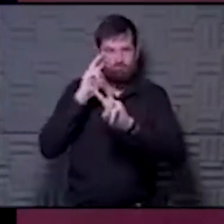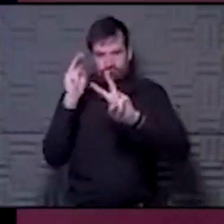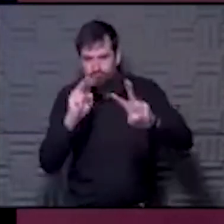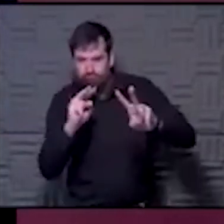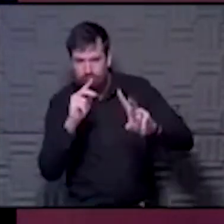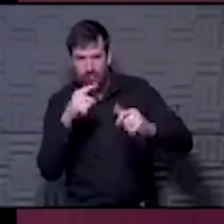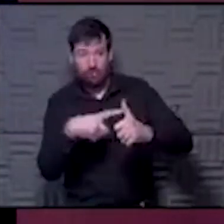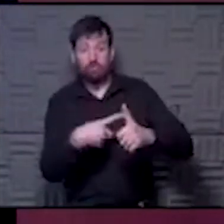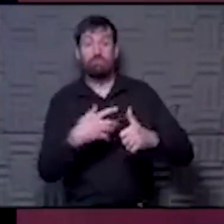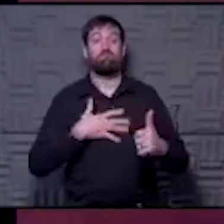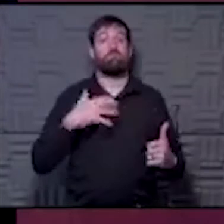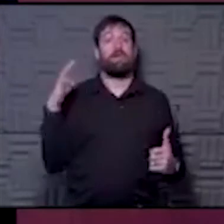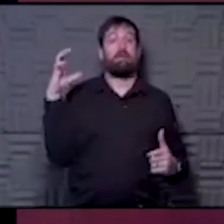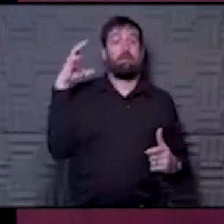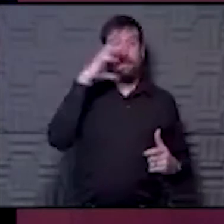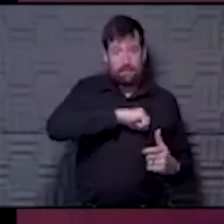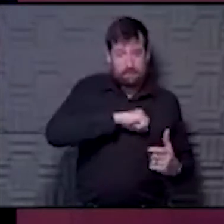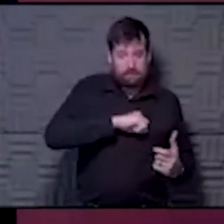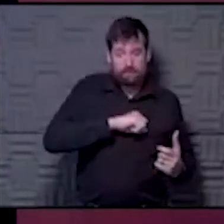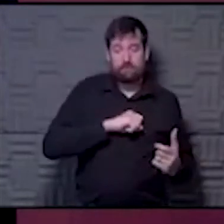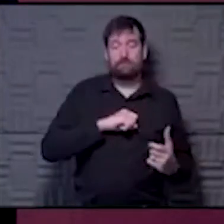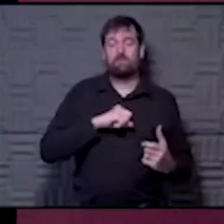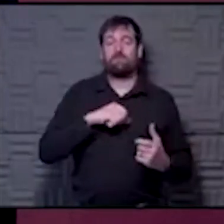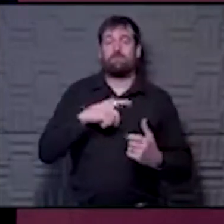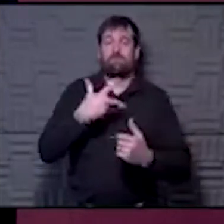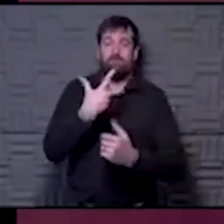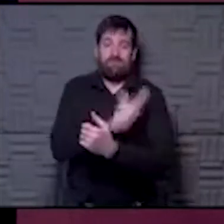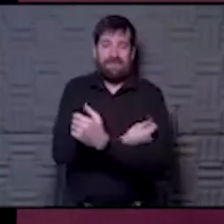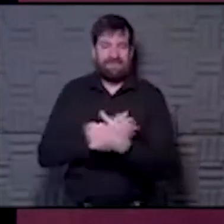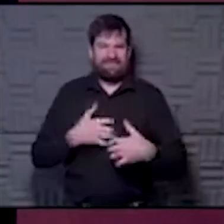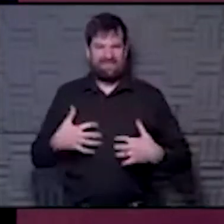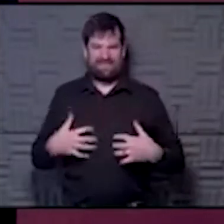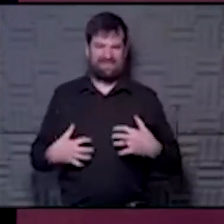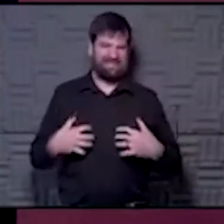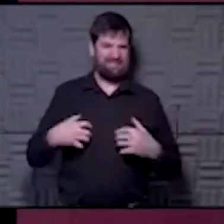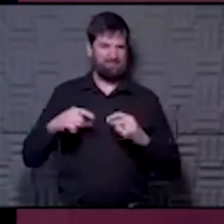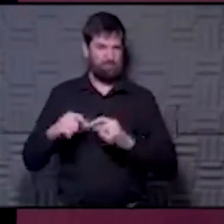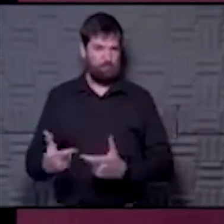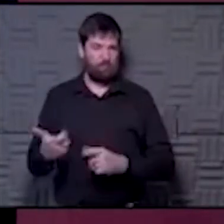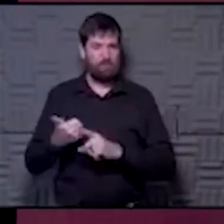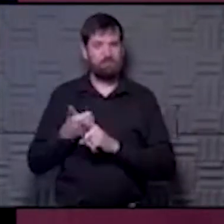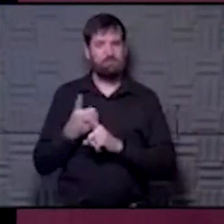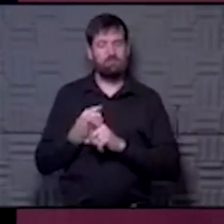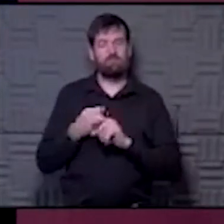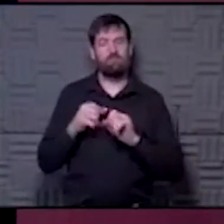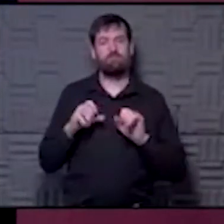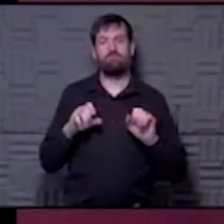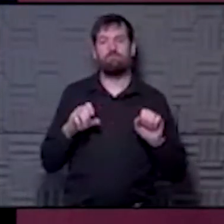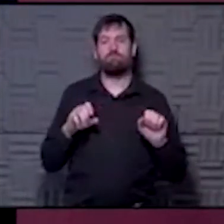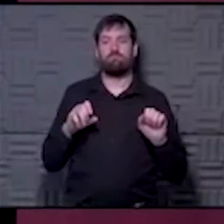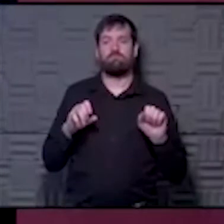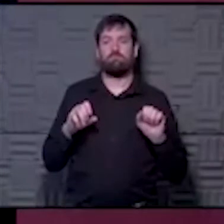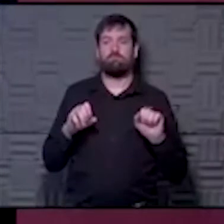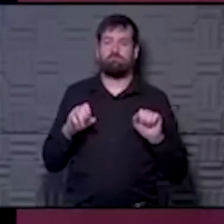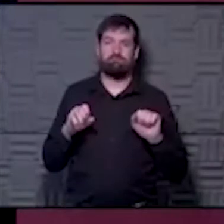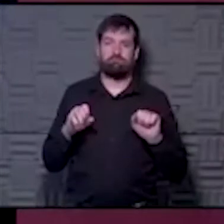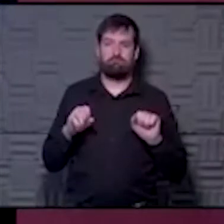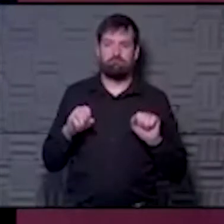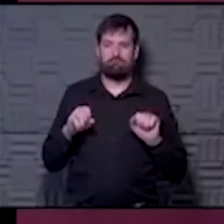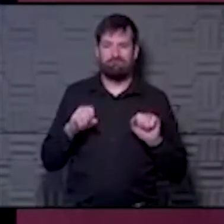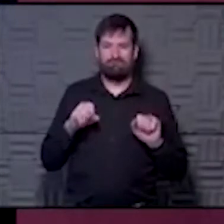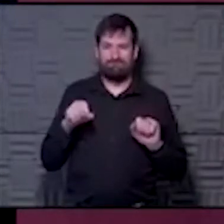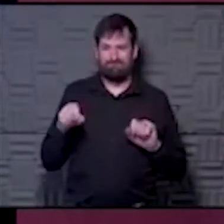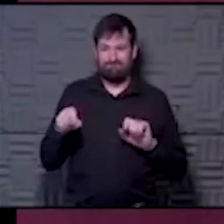think here's my guess. The vaccine hesitant group are going to be able to do things the